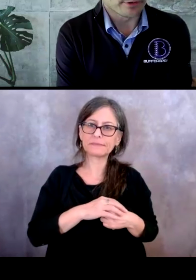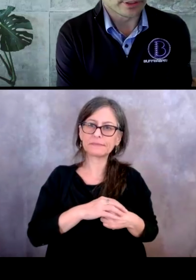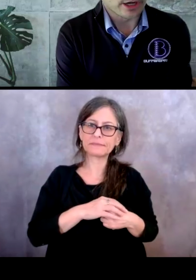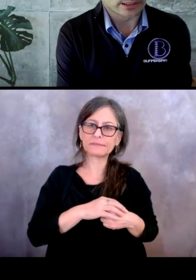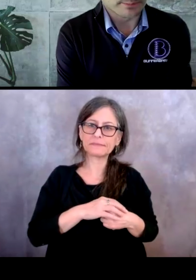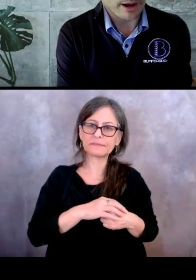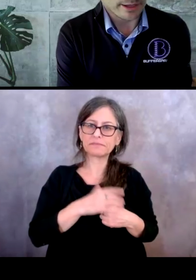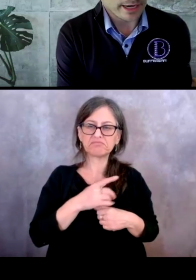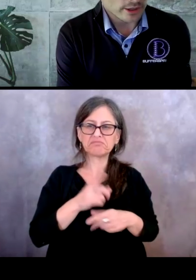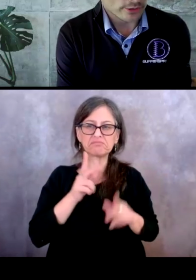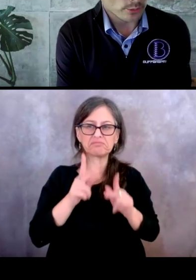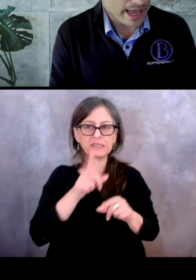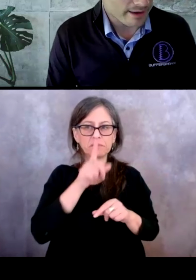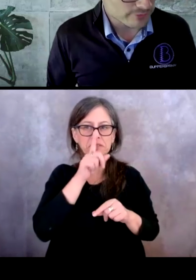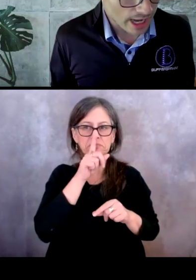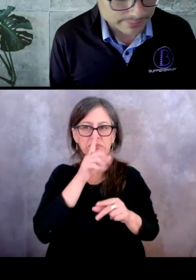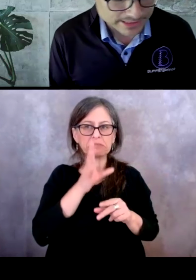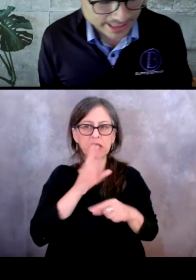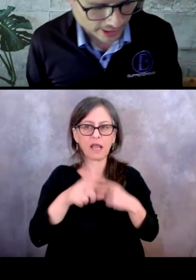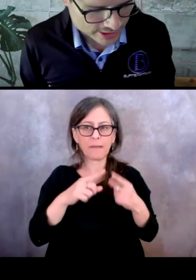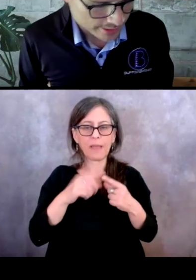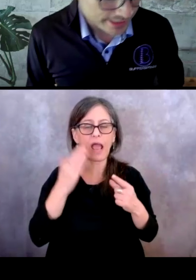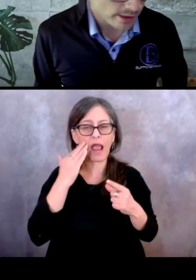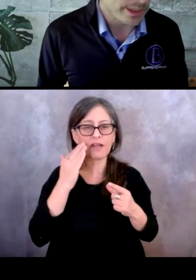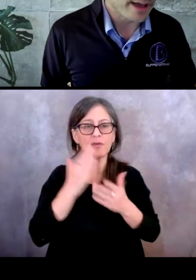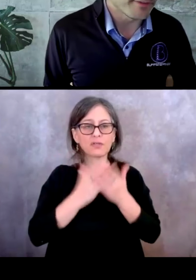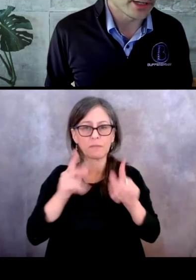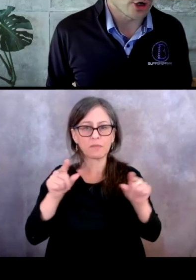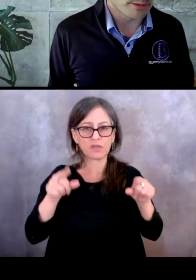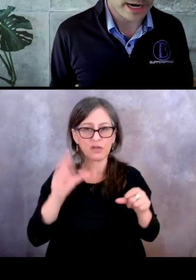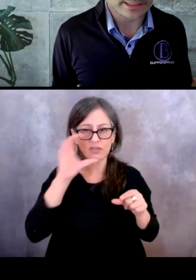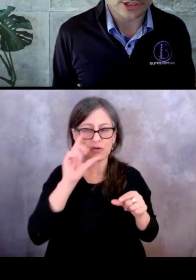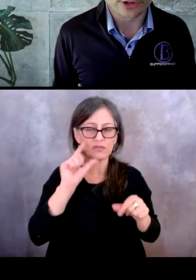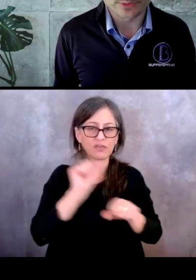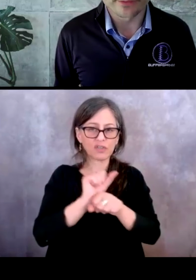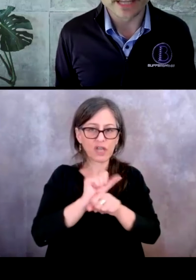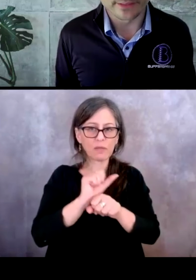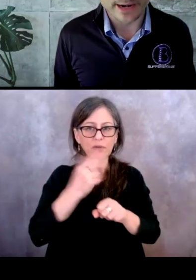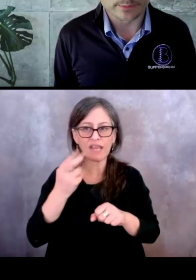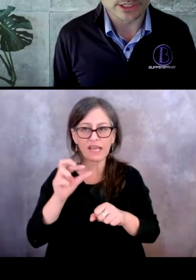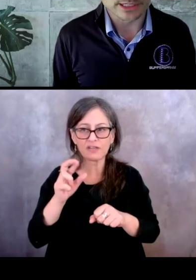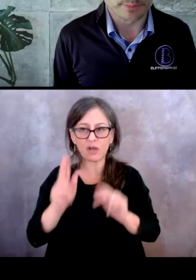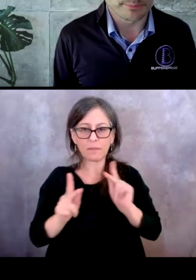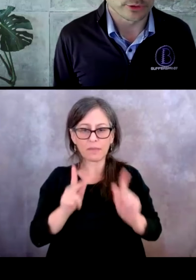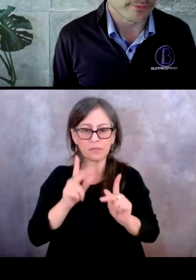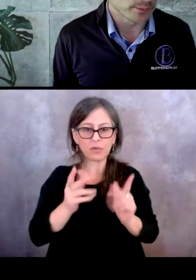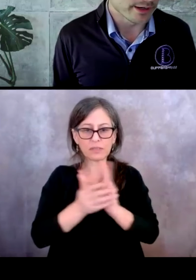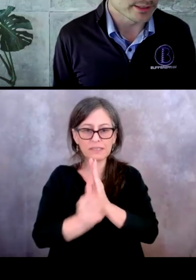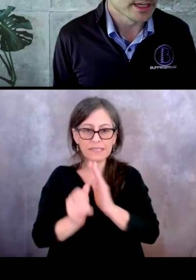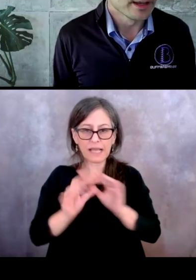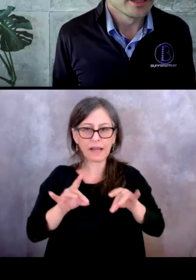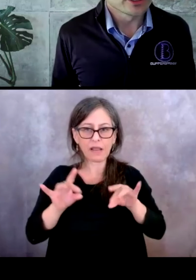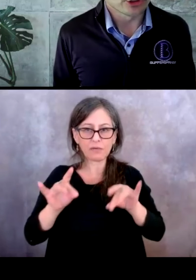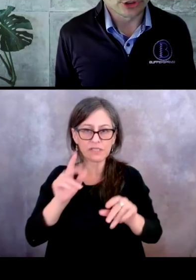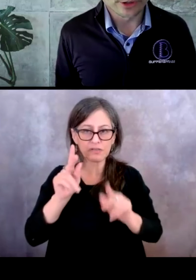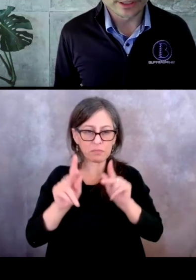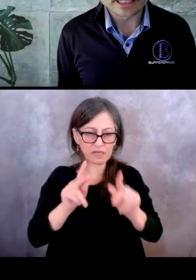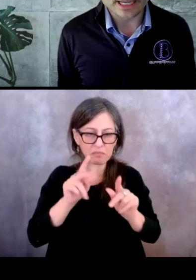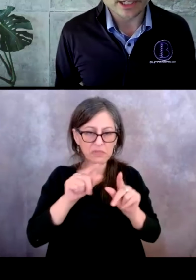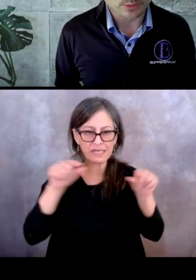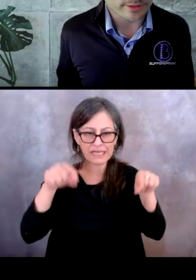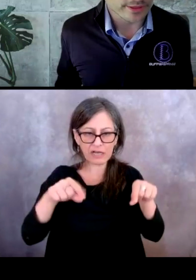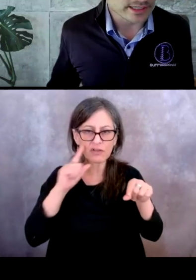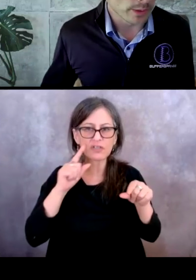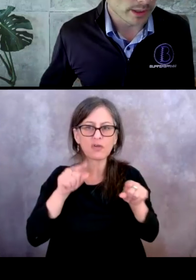it's not really talked about. And I know that we have job seekers on here, we have HR practitioners, we have talent acquisition people, and everyone else. So during